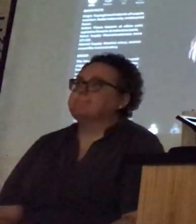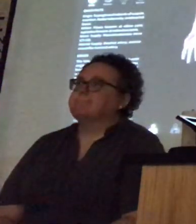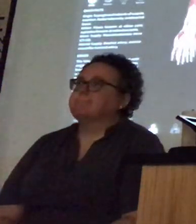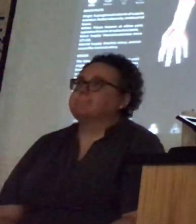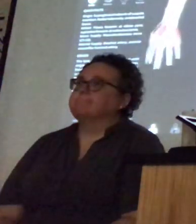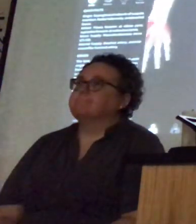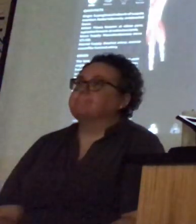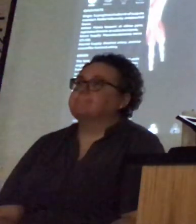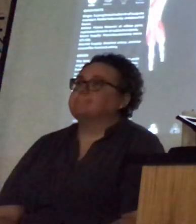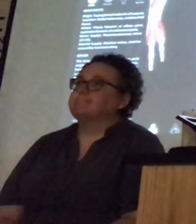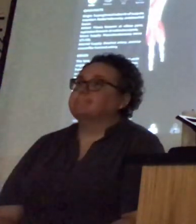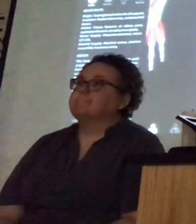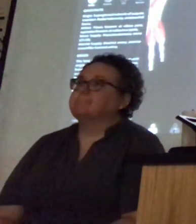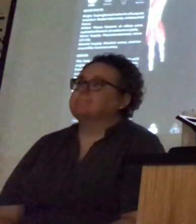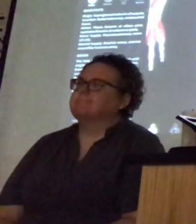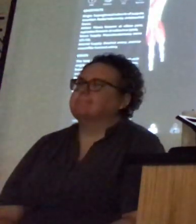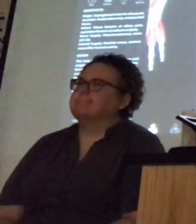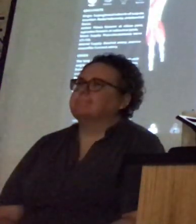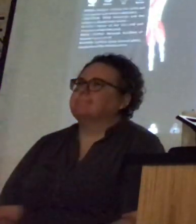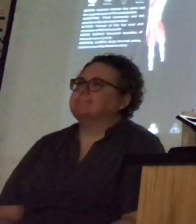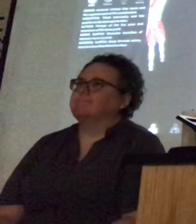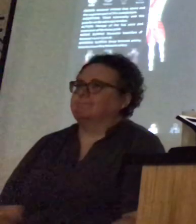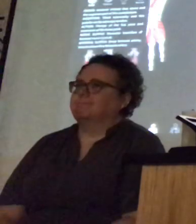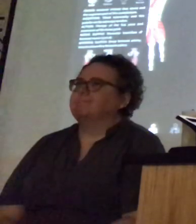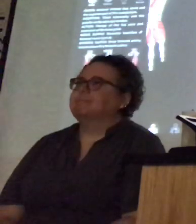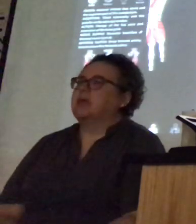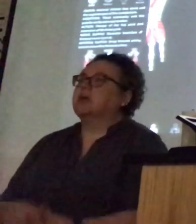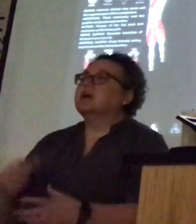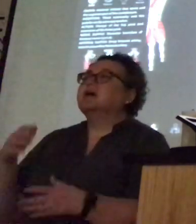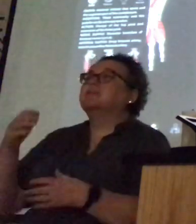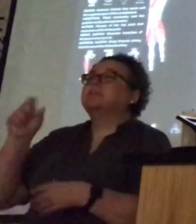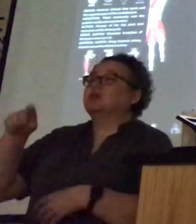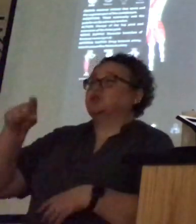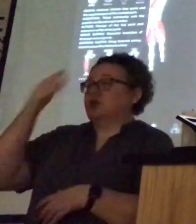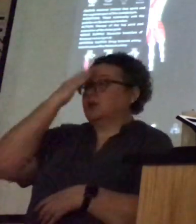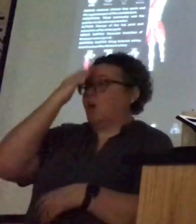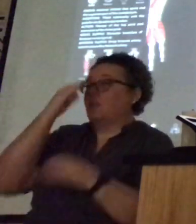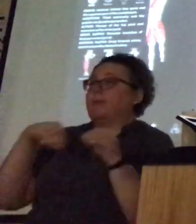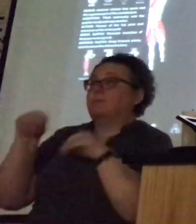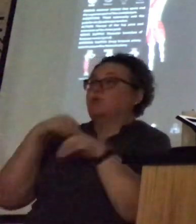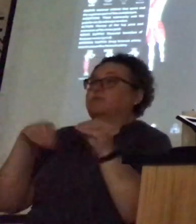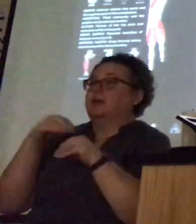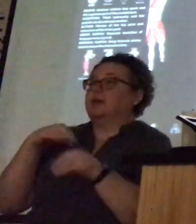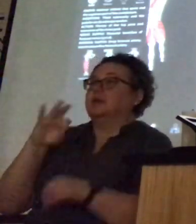We'll learn all the muscles, but the movements, just know the movements, flexion, extension.